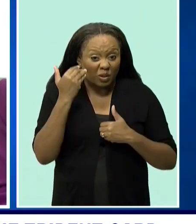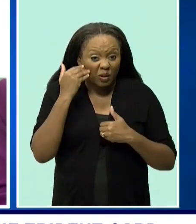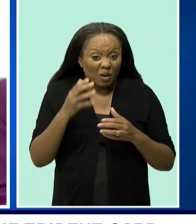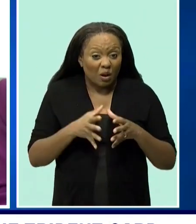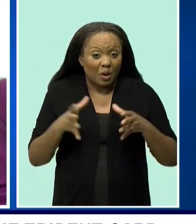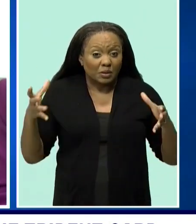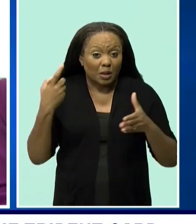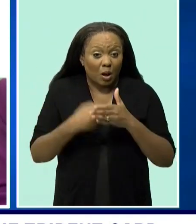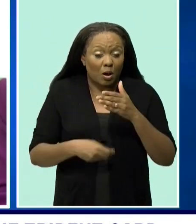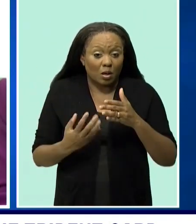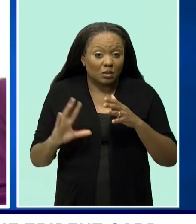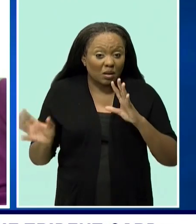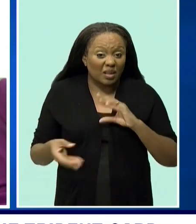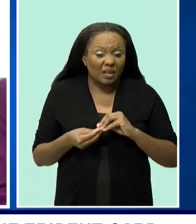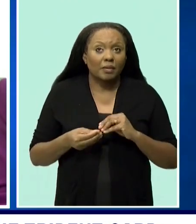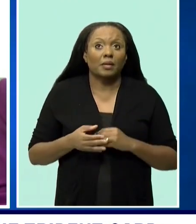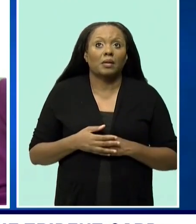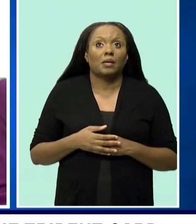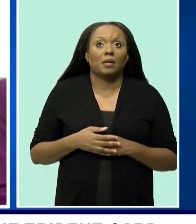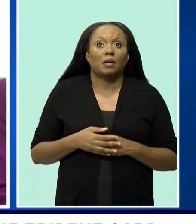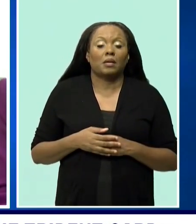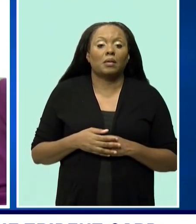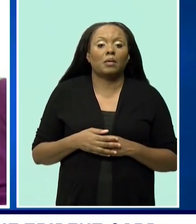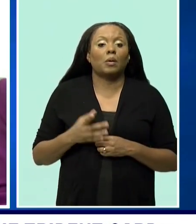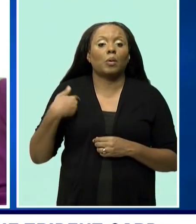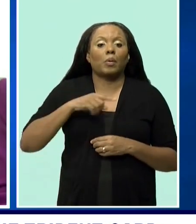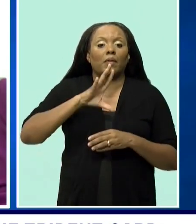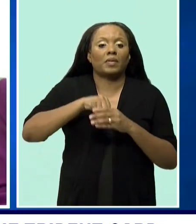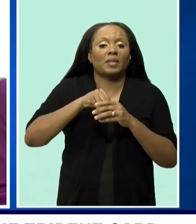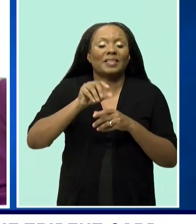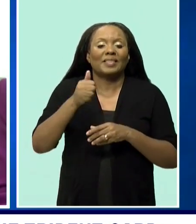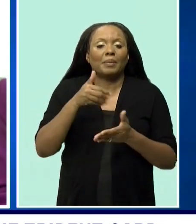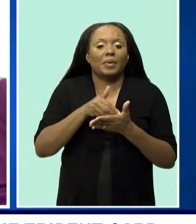project, MIST has invested